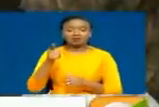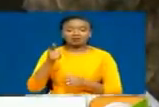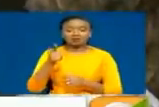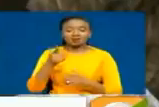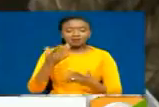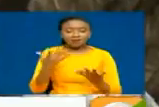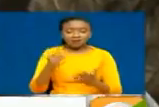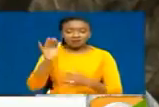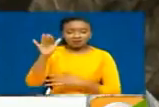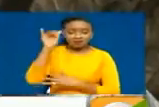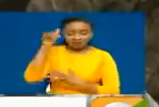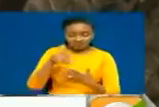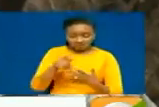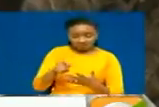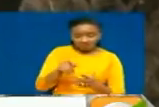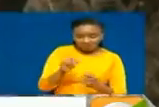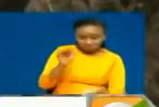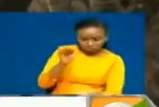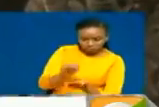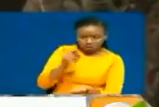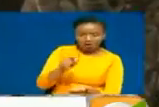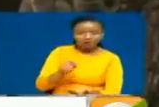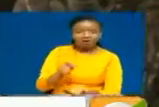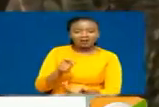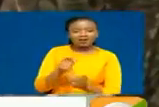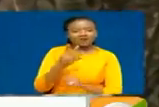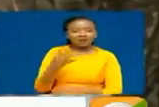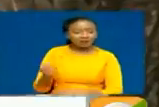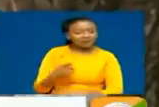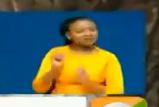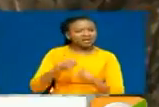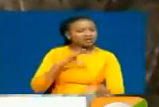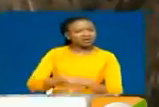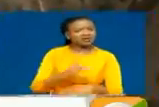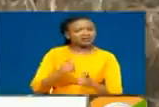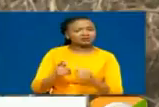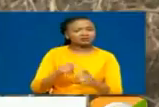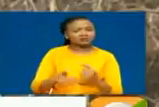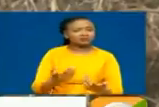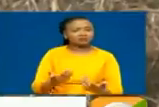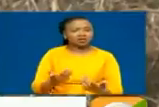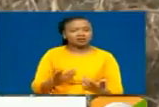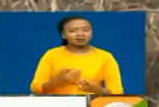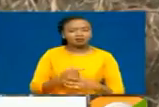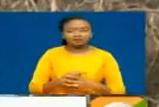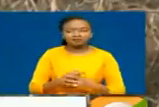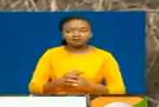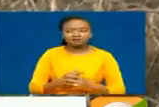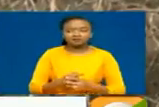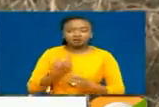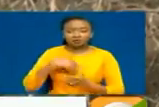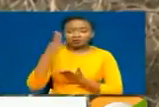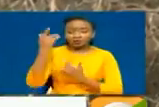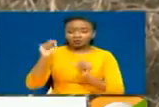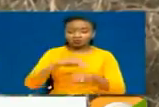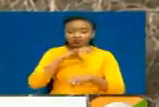four months old, and it will take you up to 16 months. It will be peak production, then it will start falling. Ninatarajia tutakuwa na production